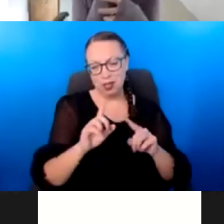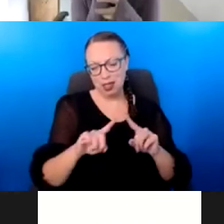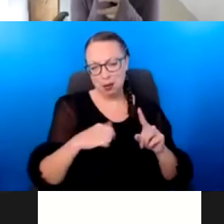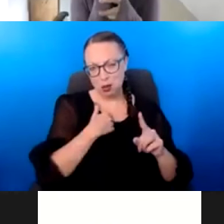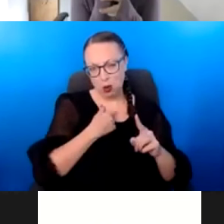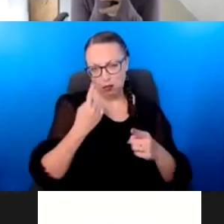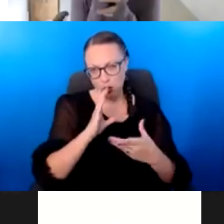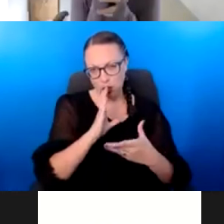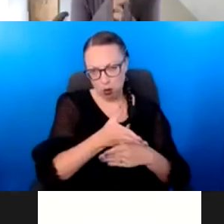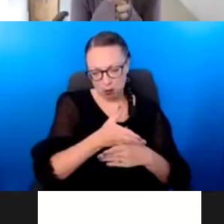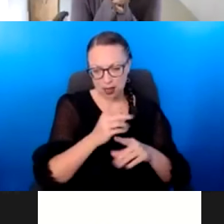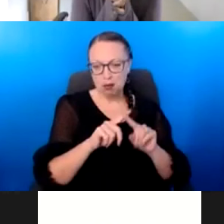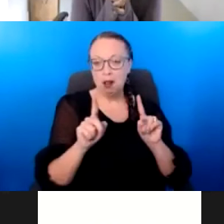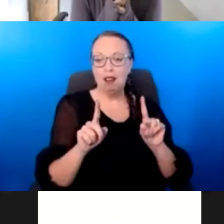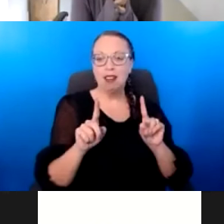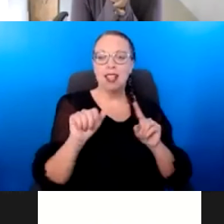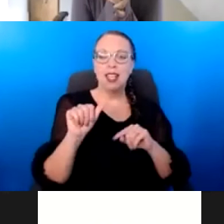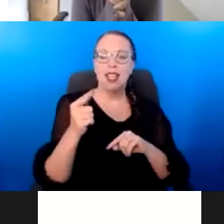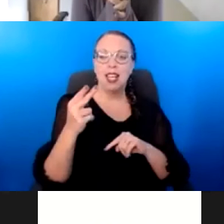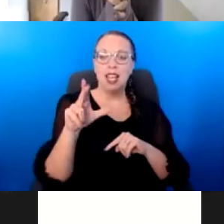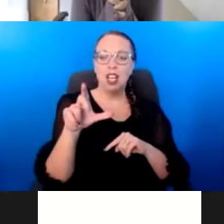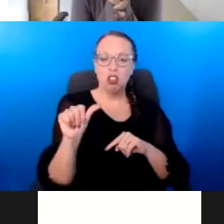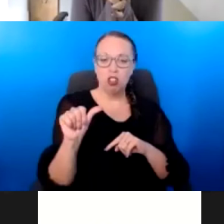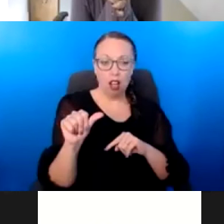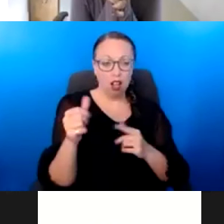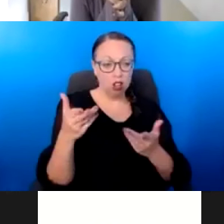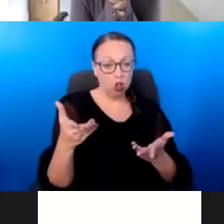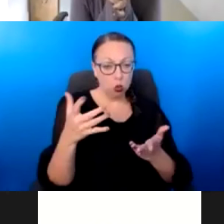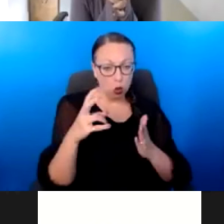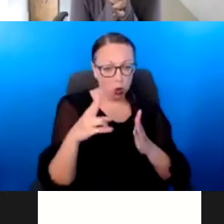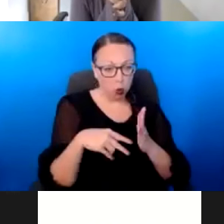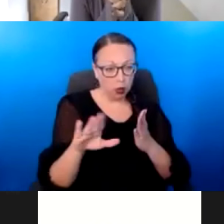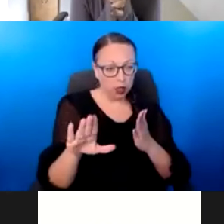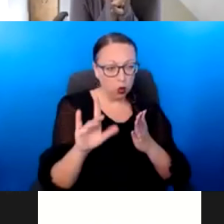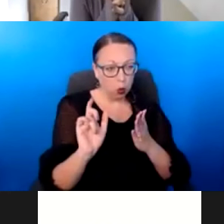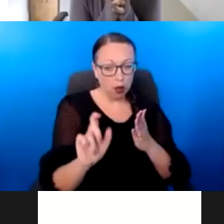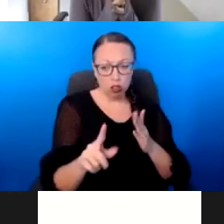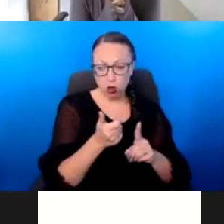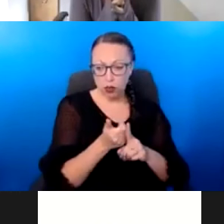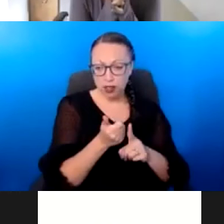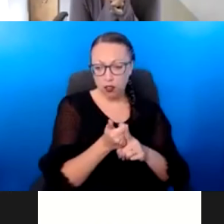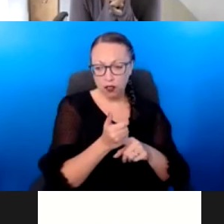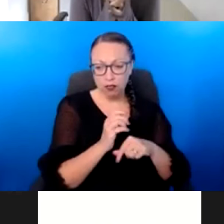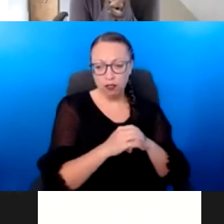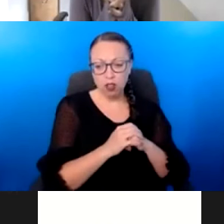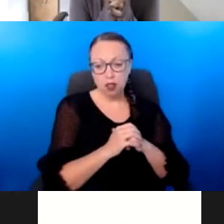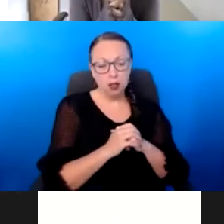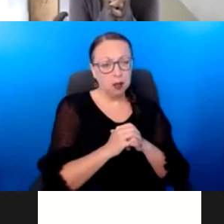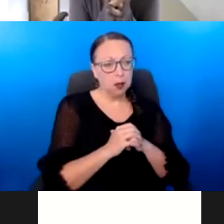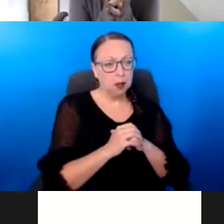but Angela, I'm not sure you're there if you wanted to read the question yourself or I can read it on your behalf.